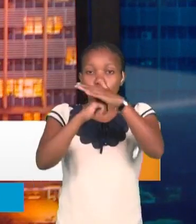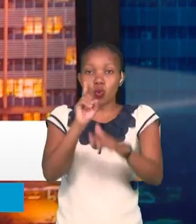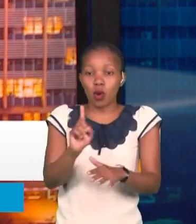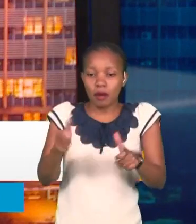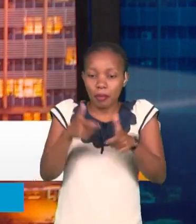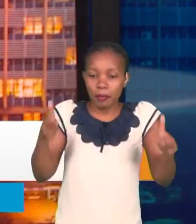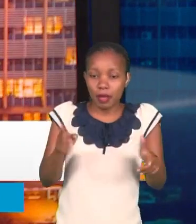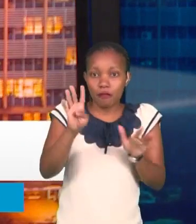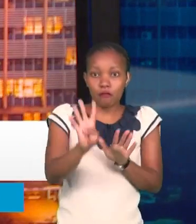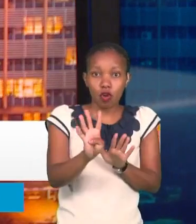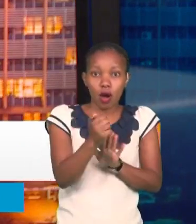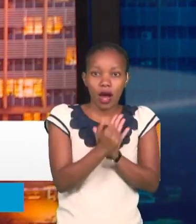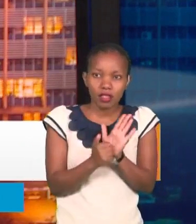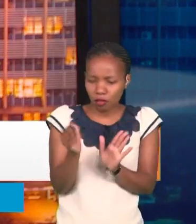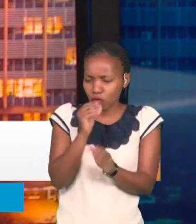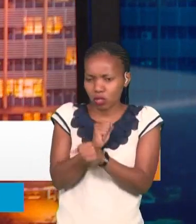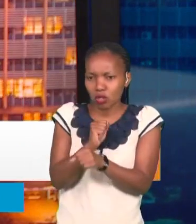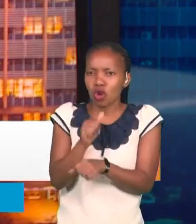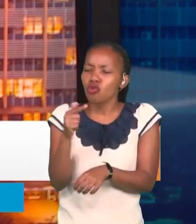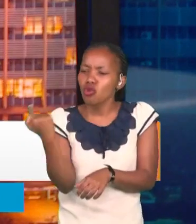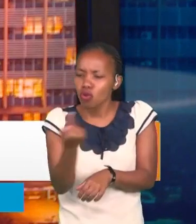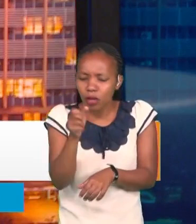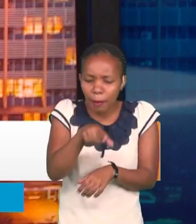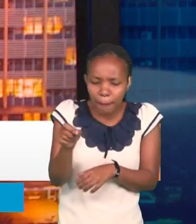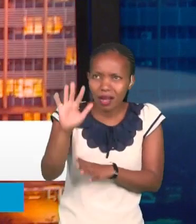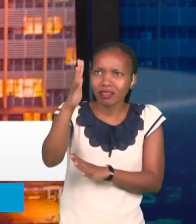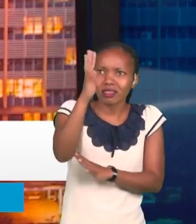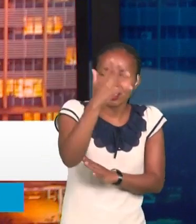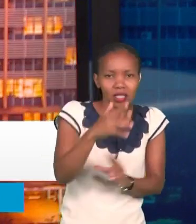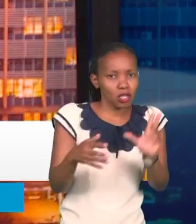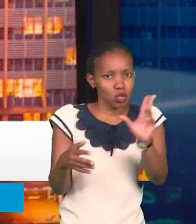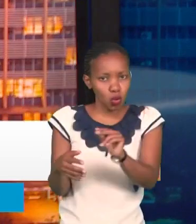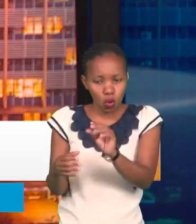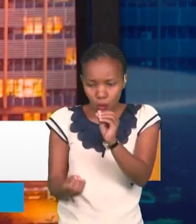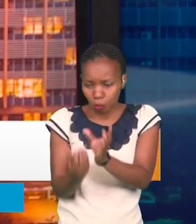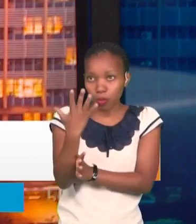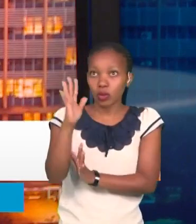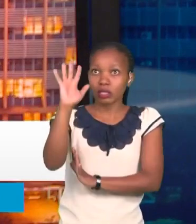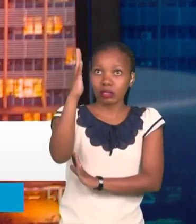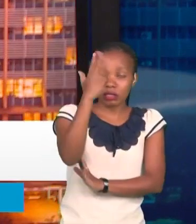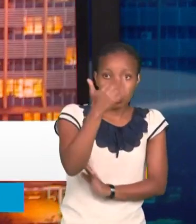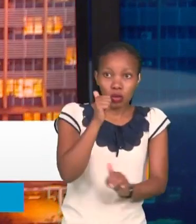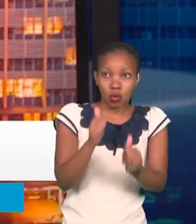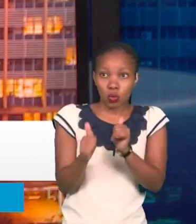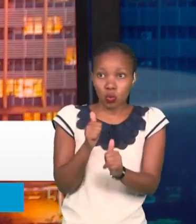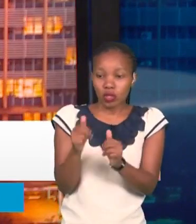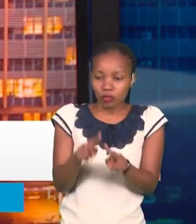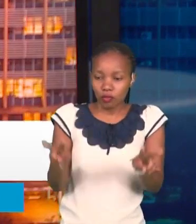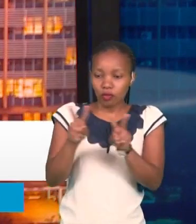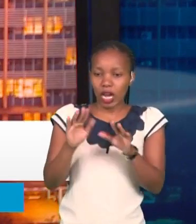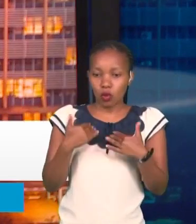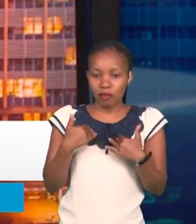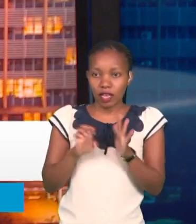four agenda, which is food security, we're not just into planting trees, but we're planting tree, we are growing trees that are of value.